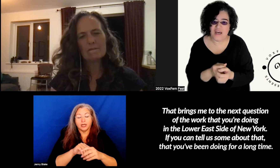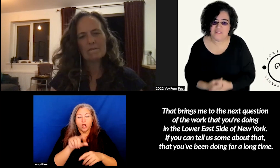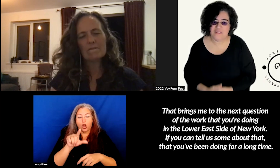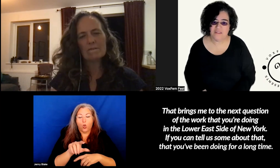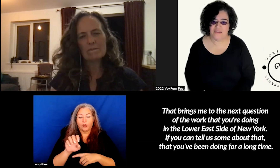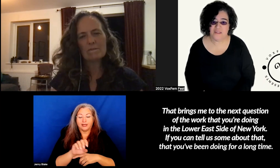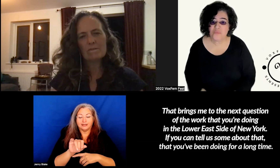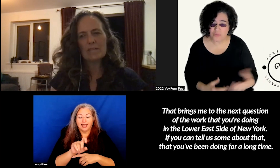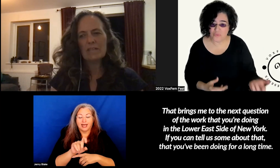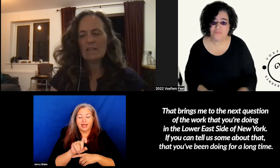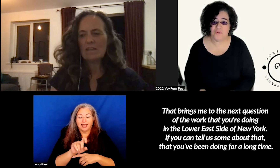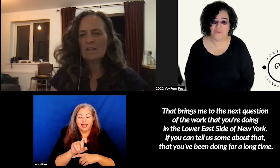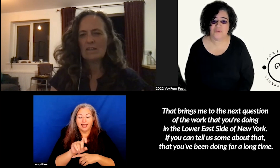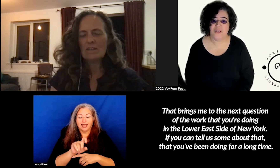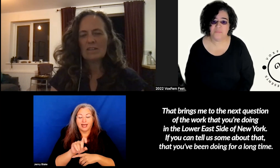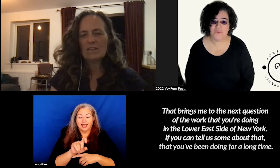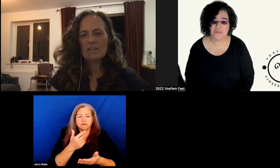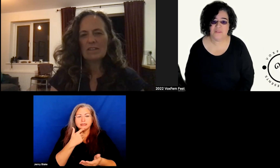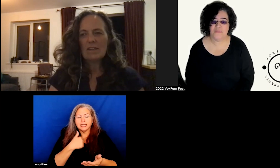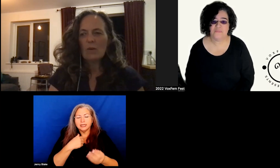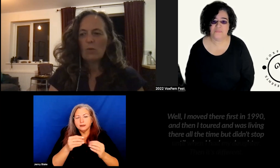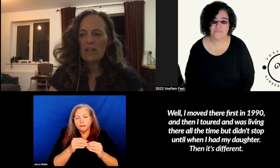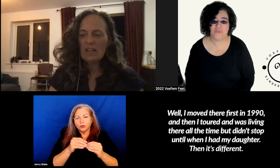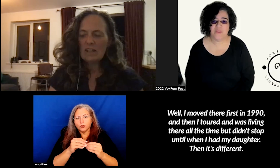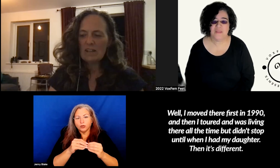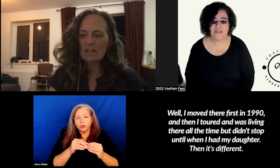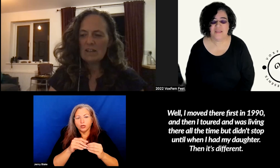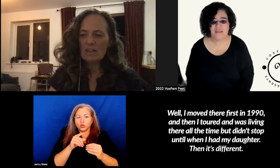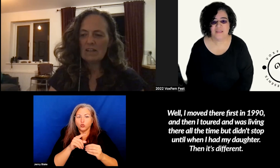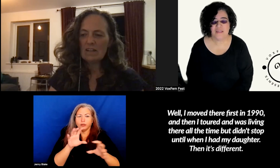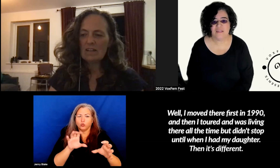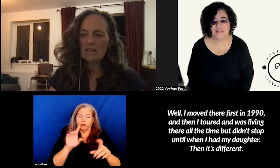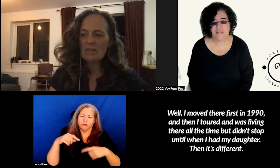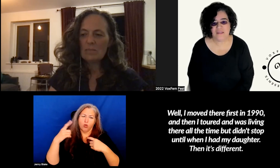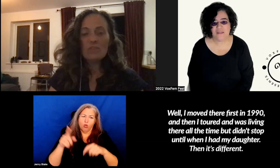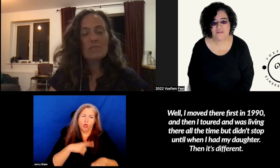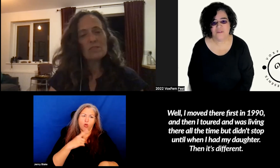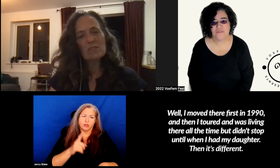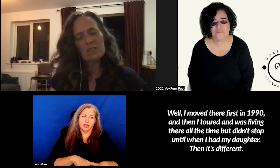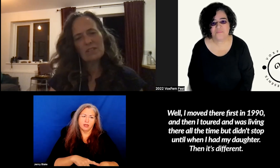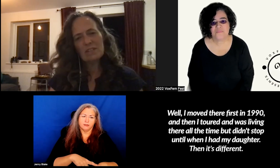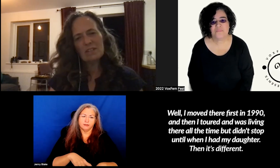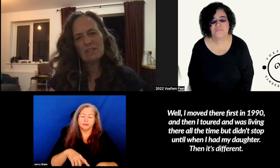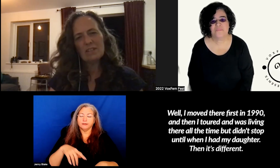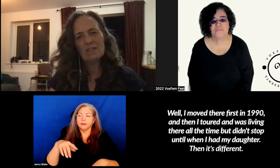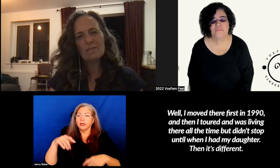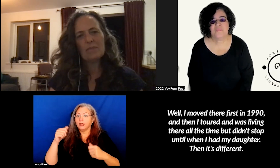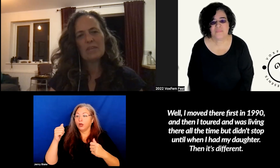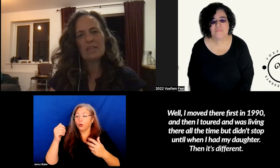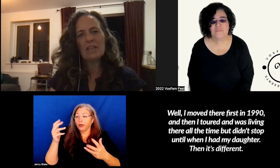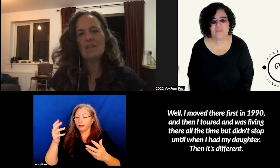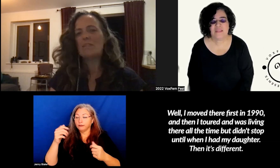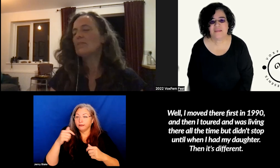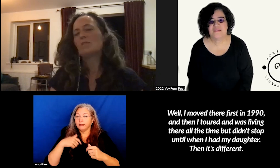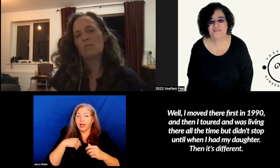about that you've been doing for a long time. Well, I moved there first in 1990.